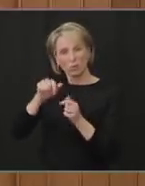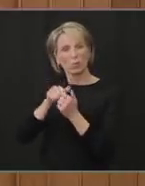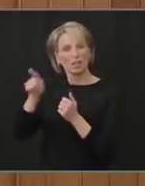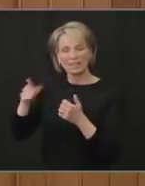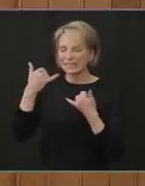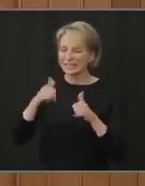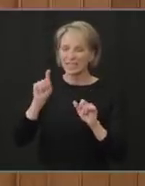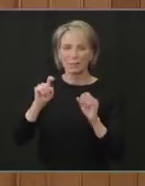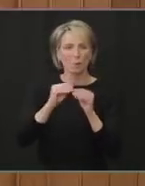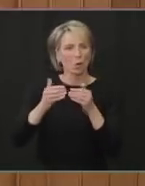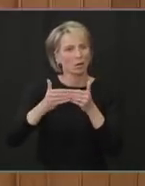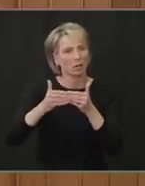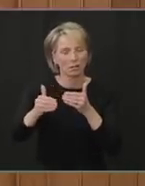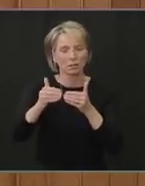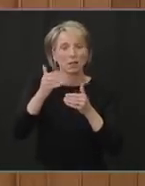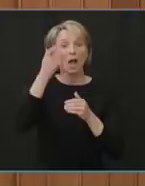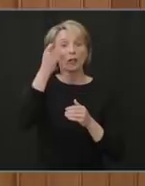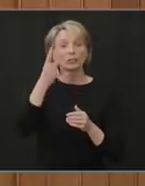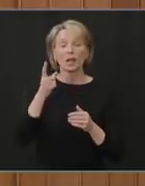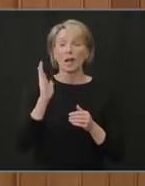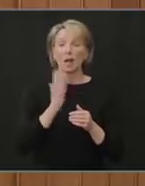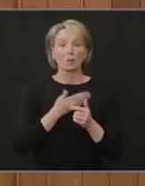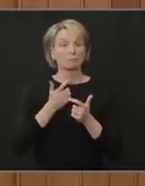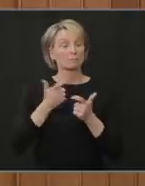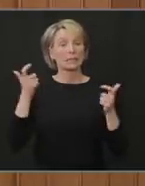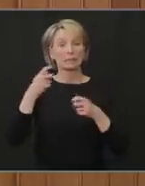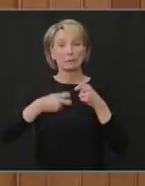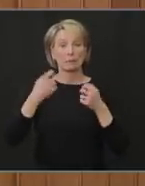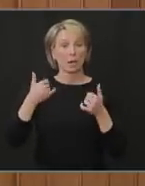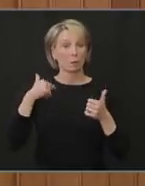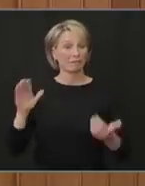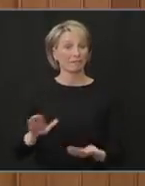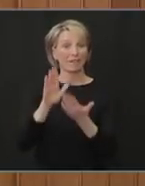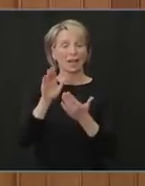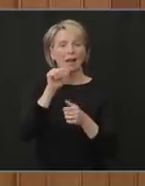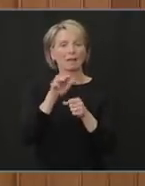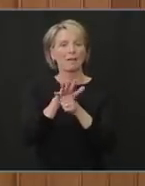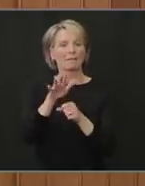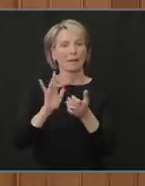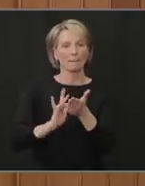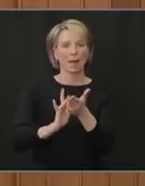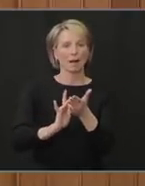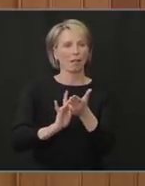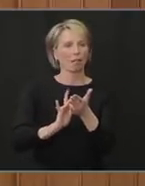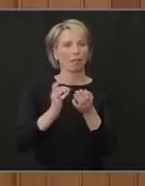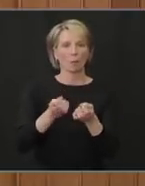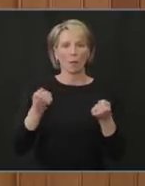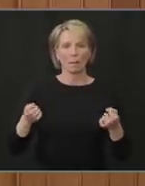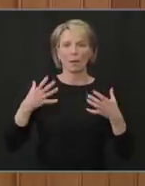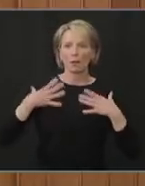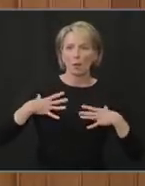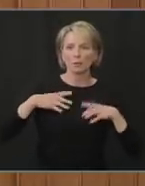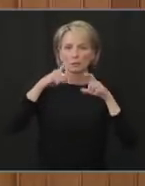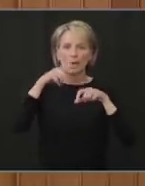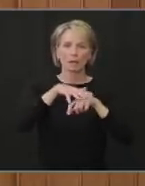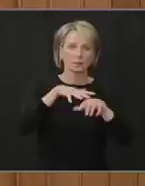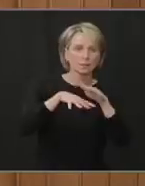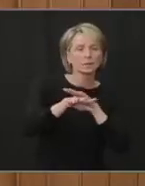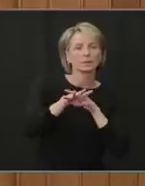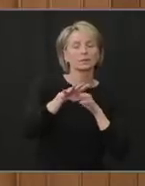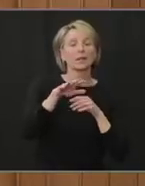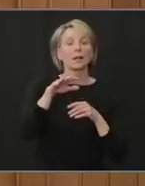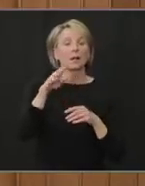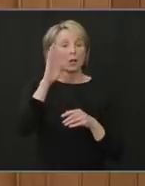have an ongoing crisis of medical equipment in this country. The governor mentioned that testing is going to slow down, in part because we don't have enough